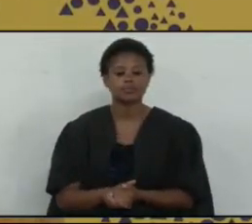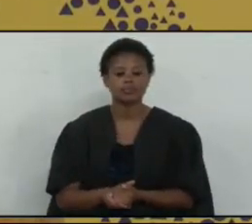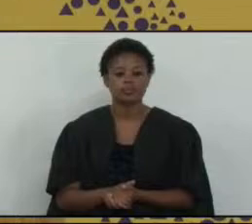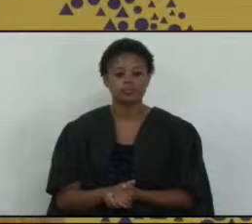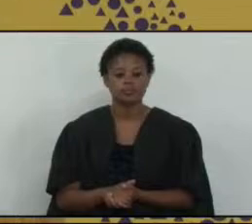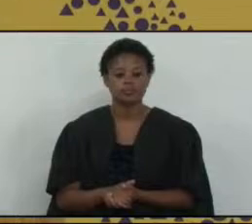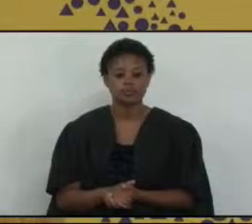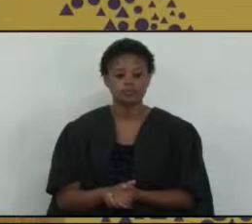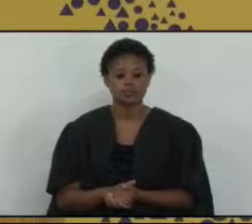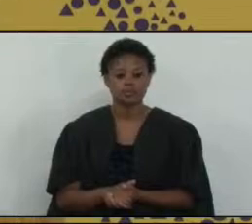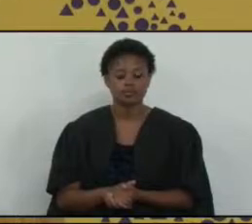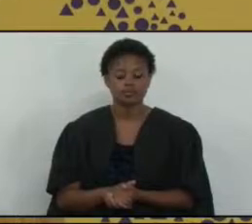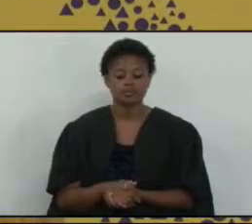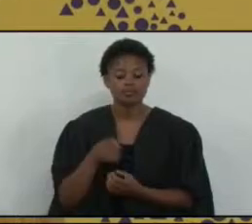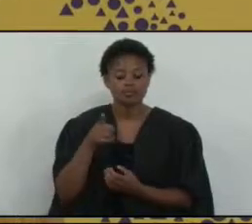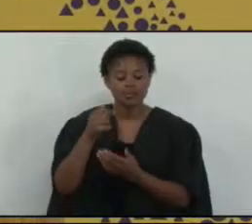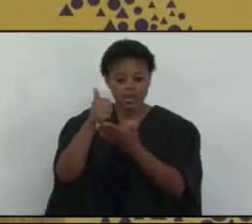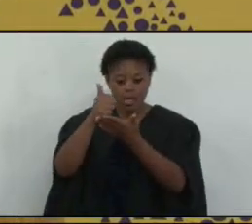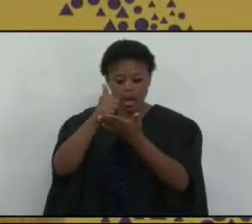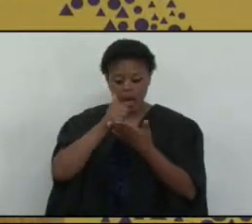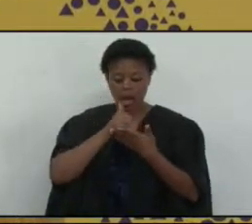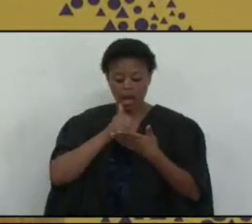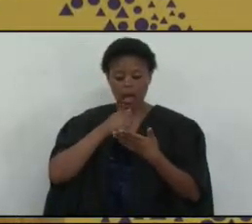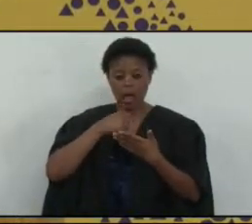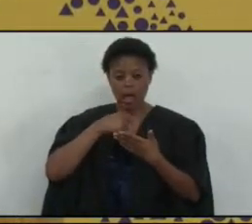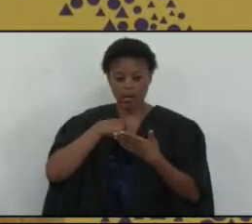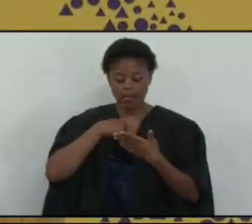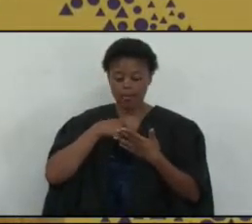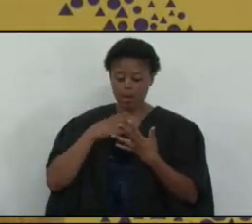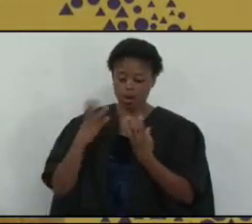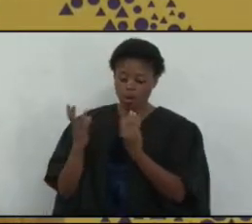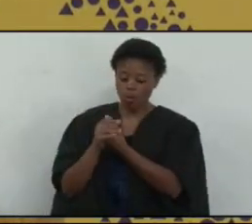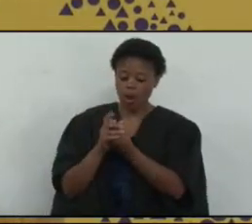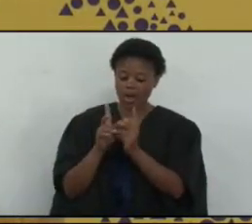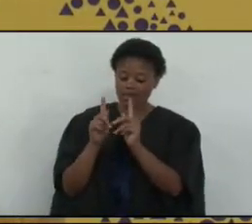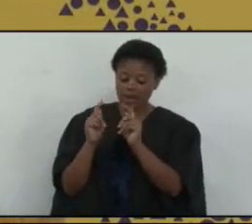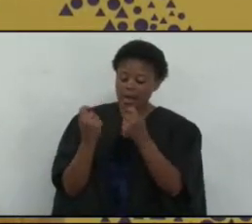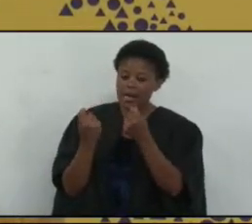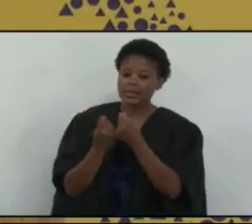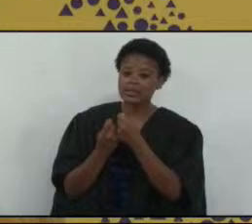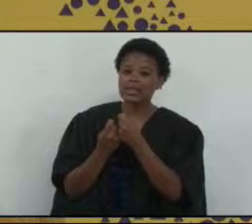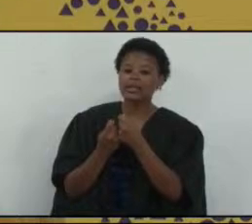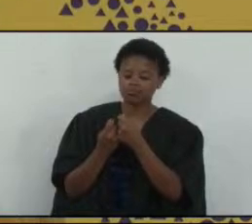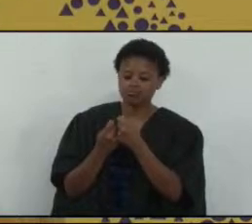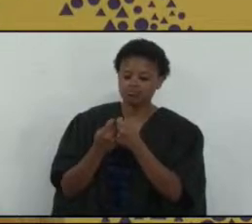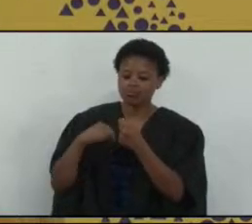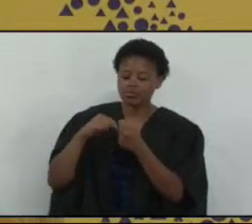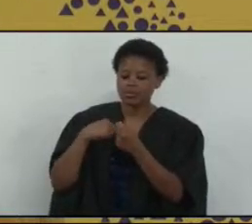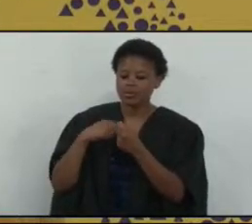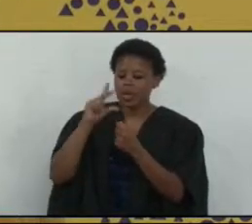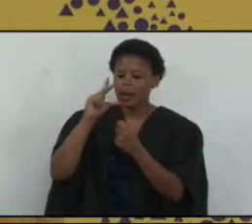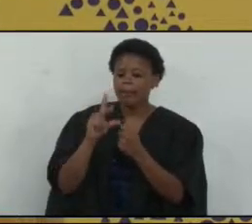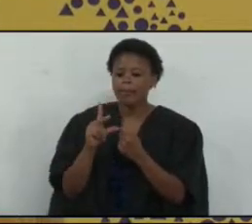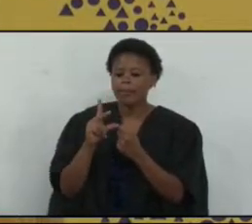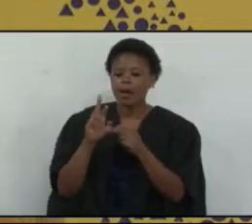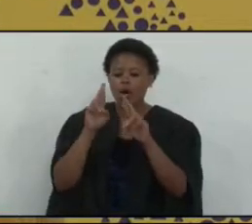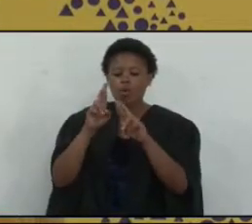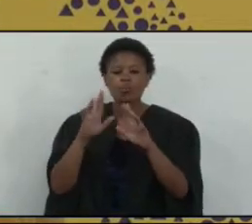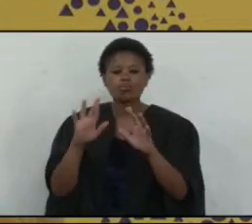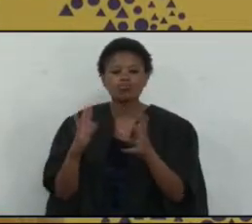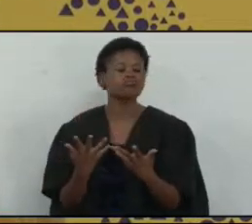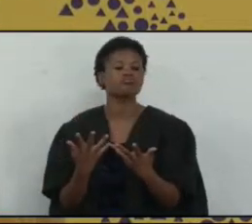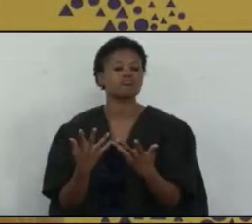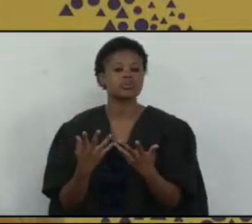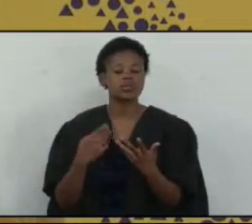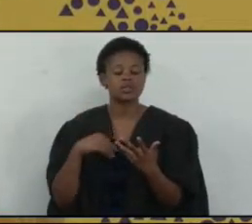It is that drive that helps me to lead my team every day, to highlight the plight of the helpless in the hope that shining